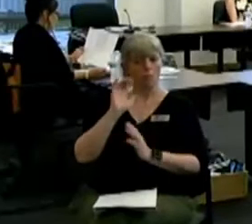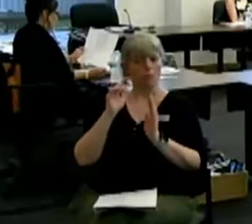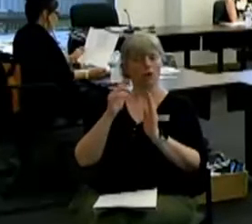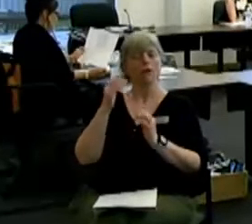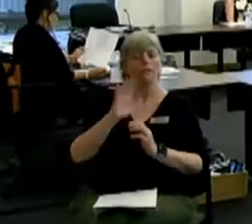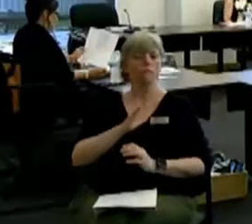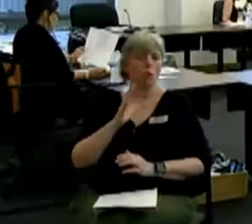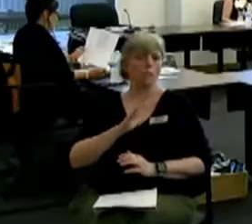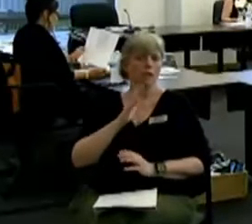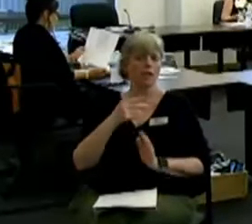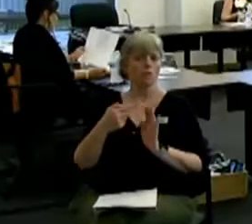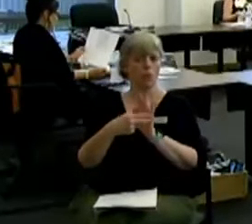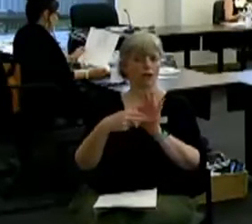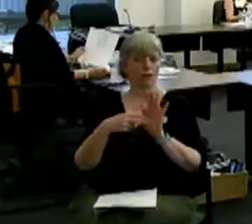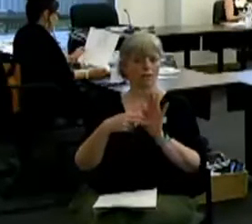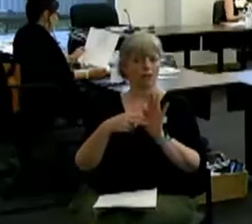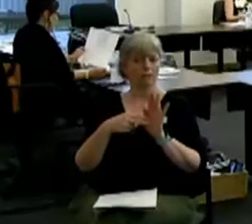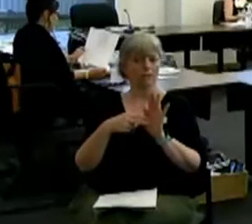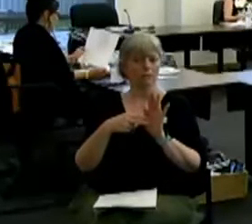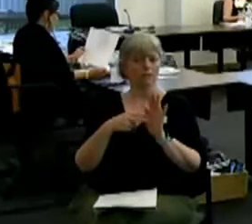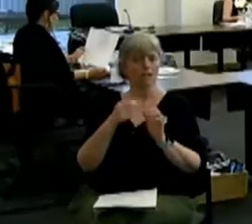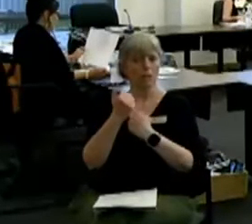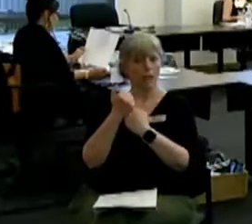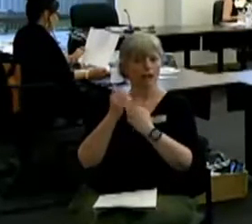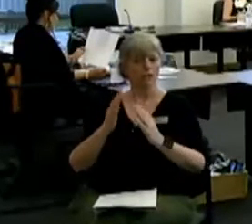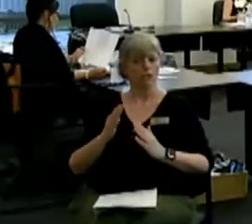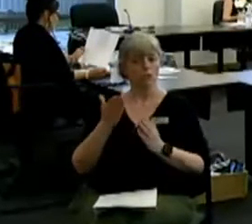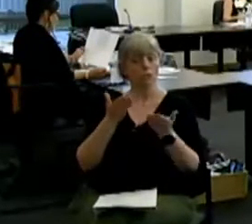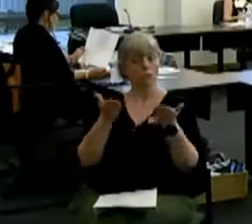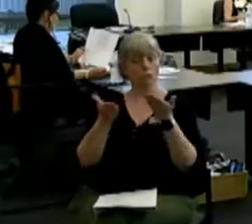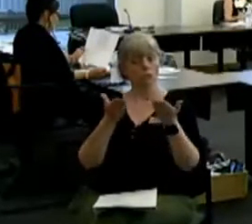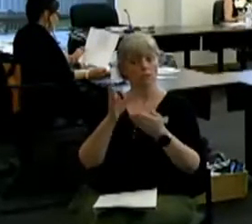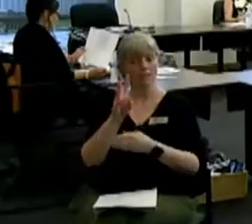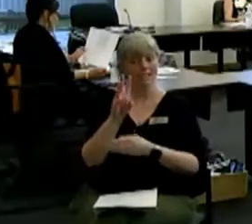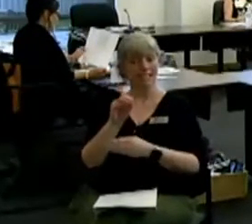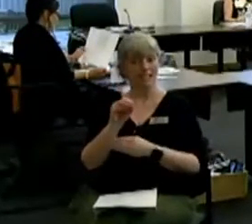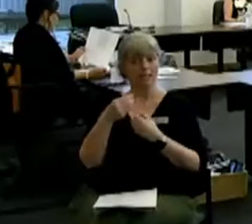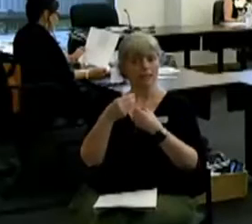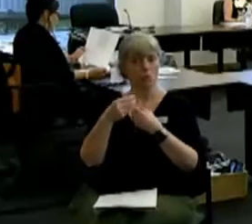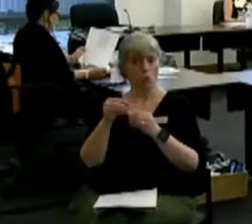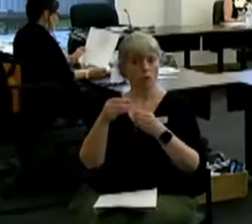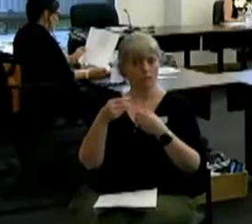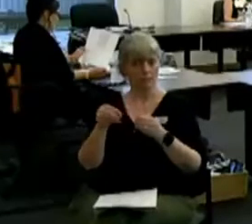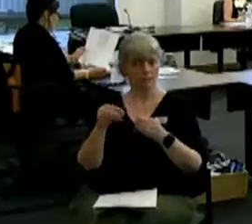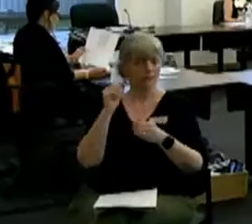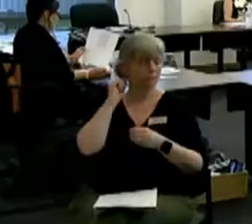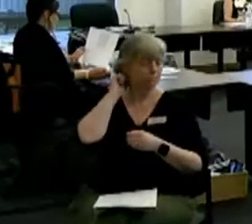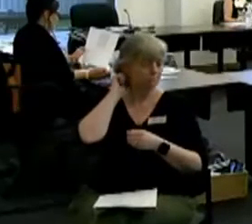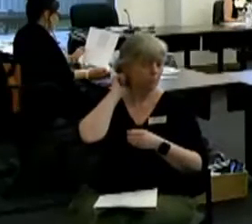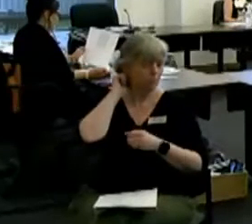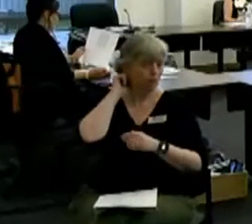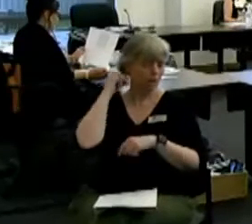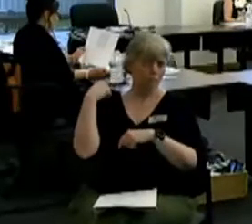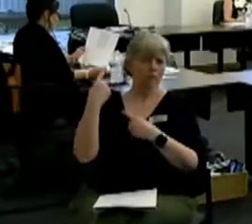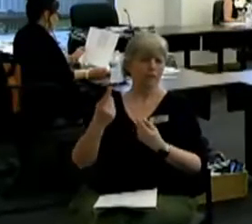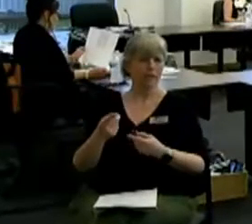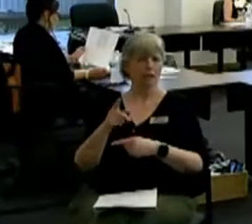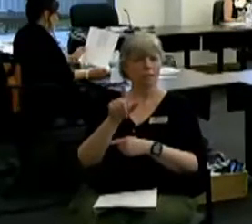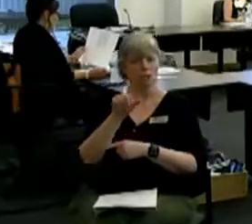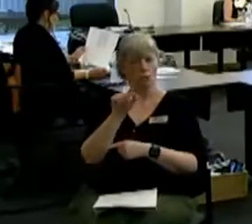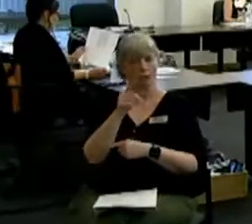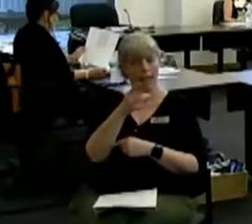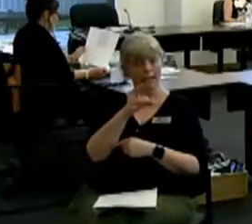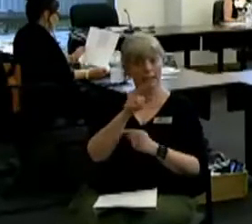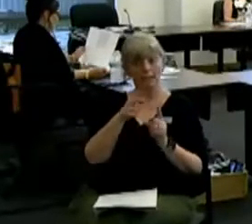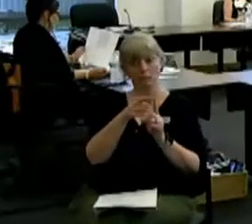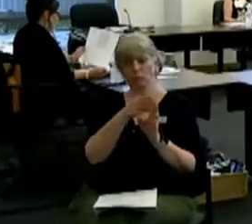recognized as JJC ambassadors. We serve over 60 organizations. And over that time, from 2018